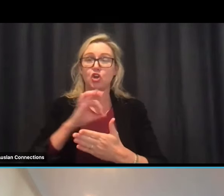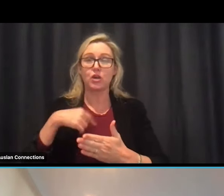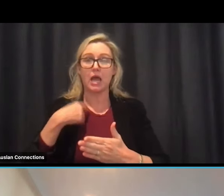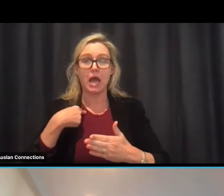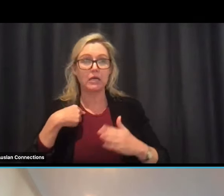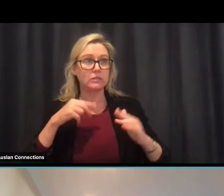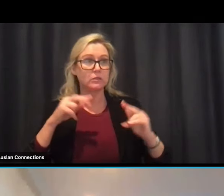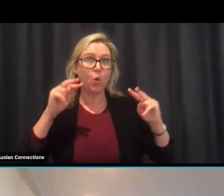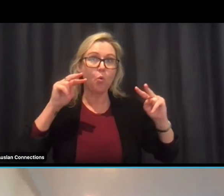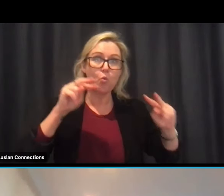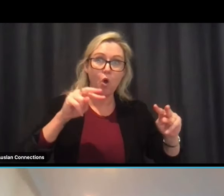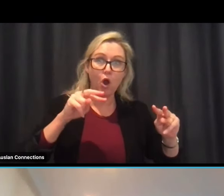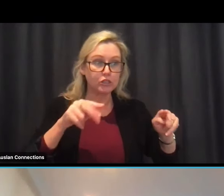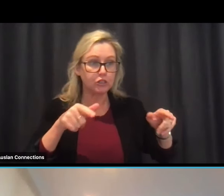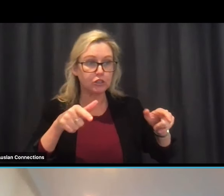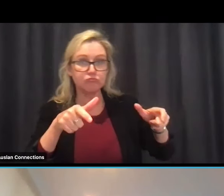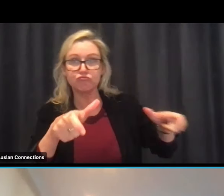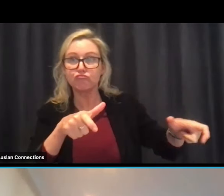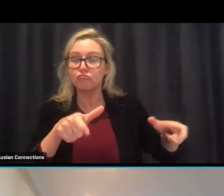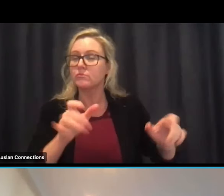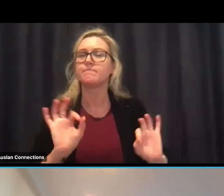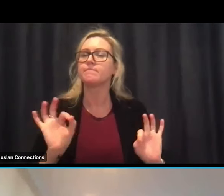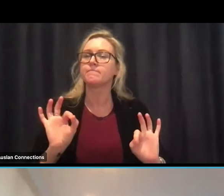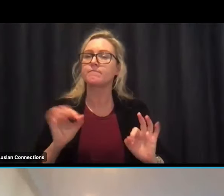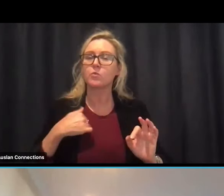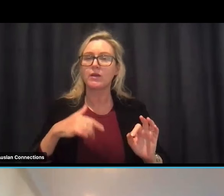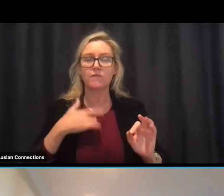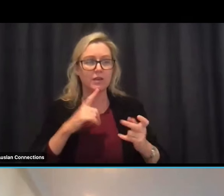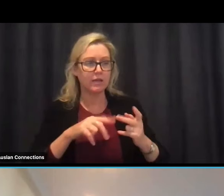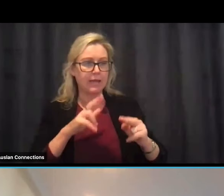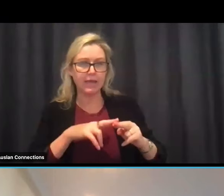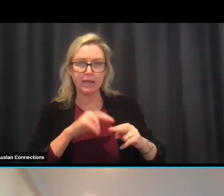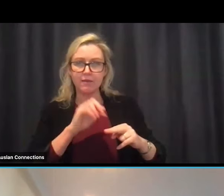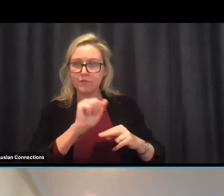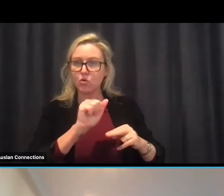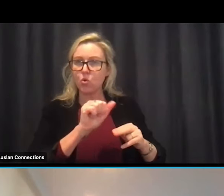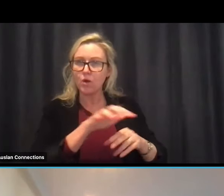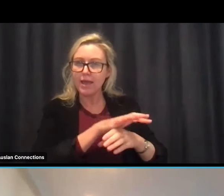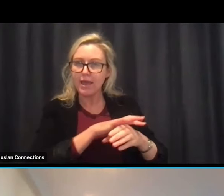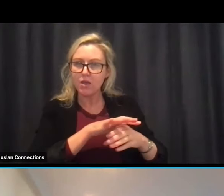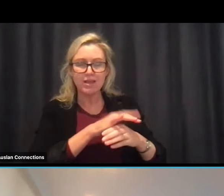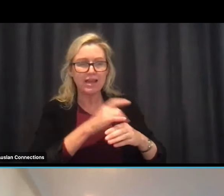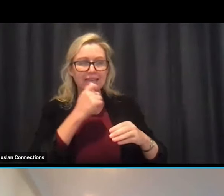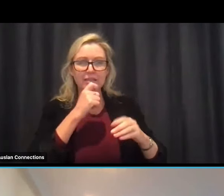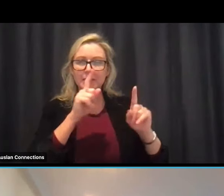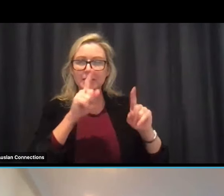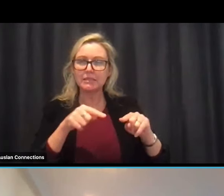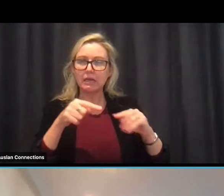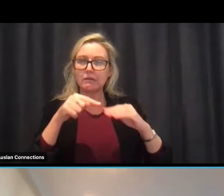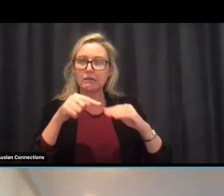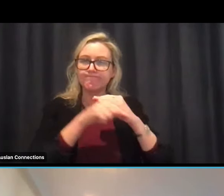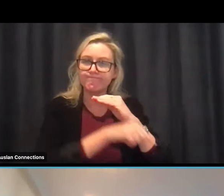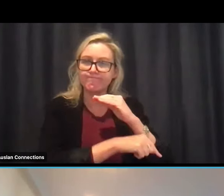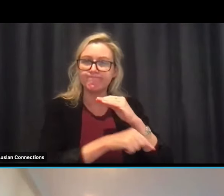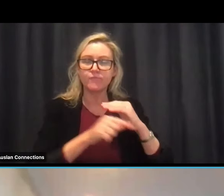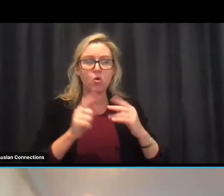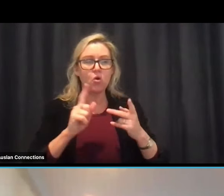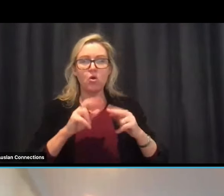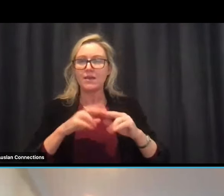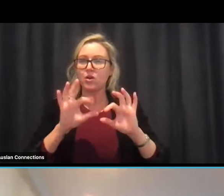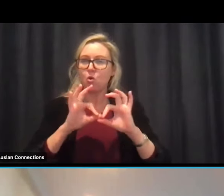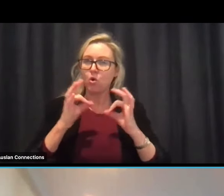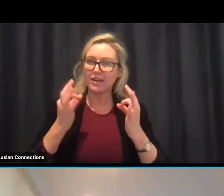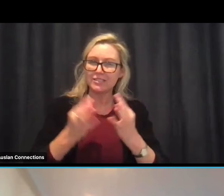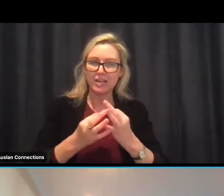It's sort of saying if they're feeling that the sector's going in a particular way, or a provider might be having certain issues,